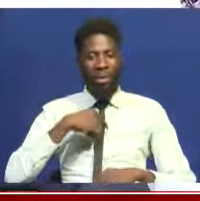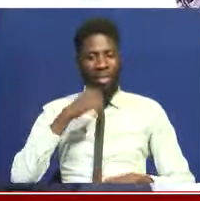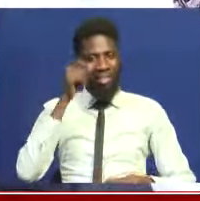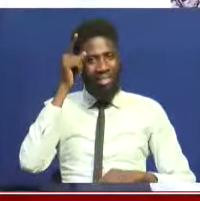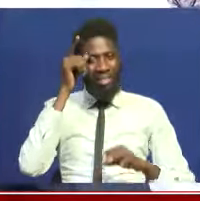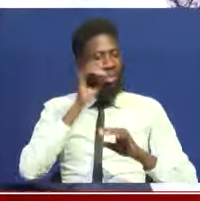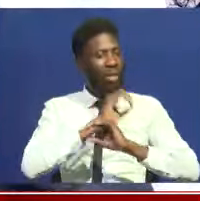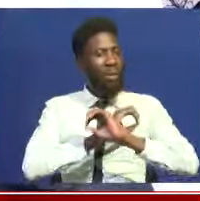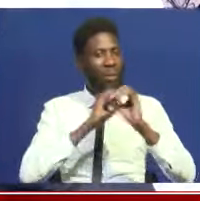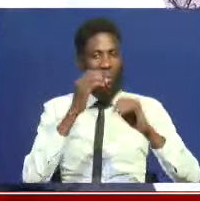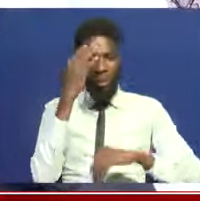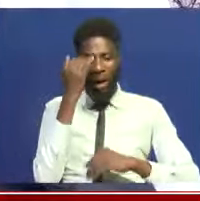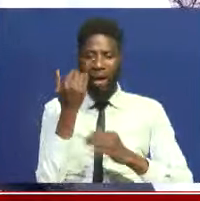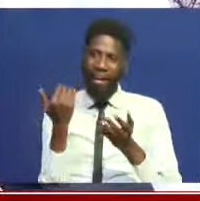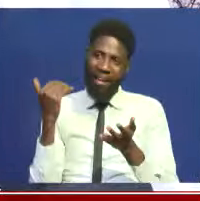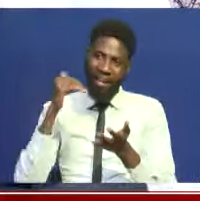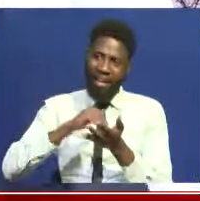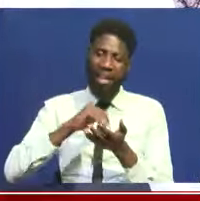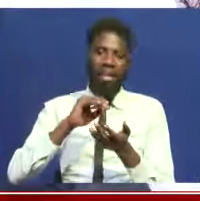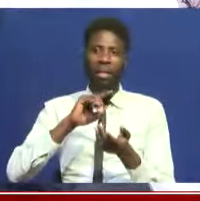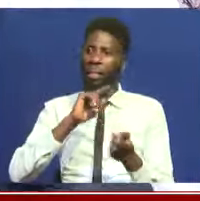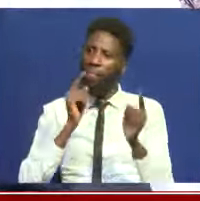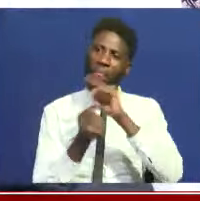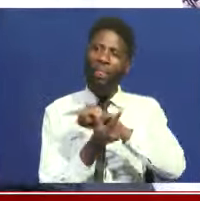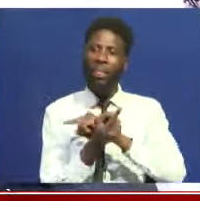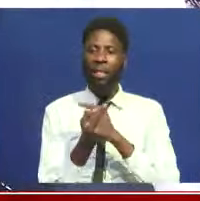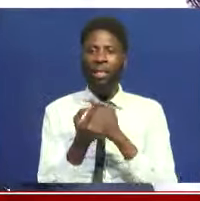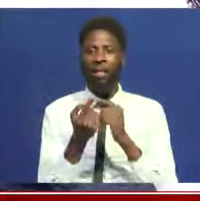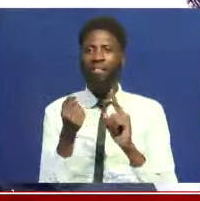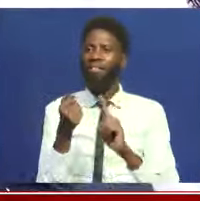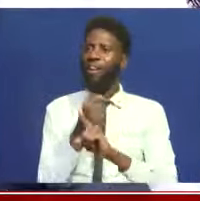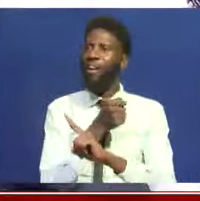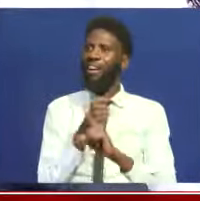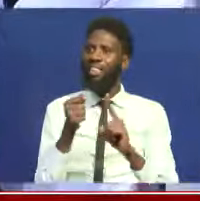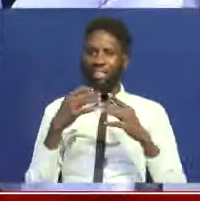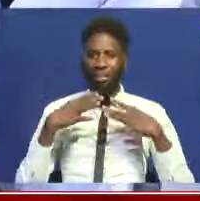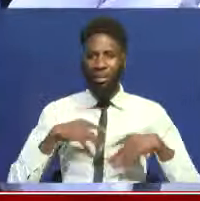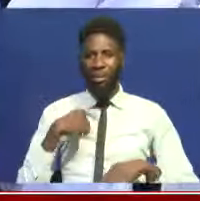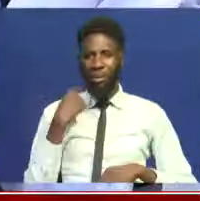would then turn around and use violence on people who are nothing but peaceful.